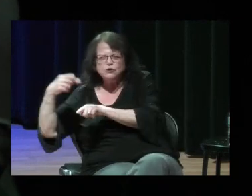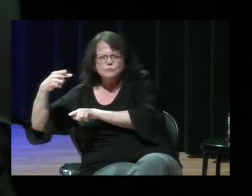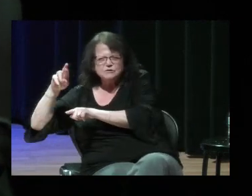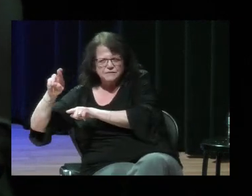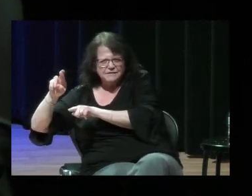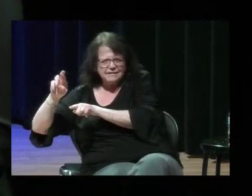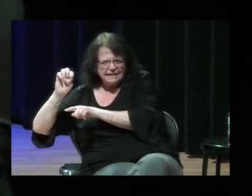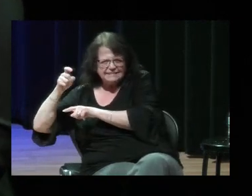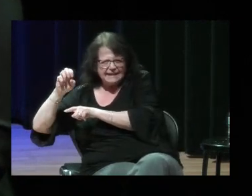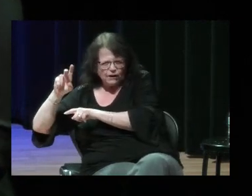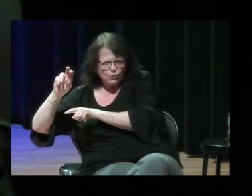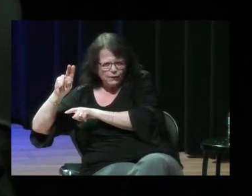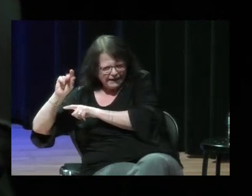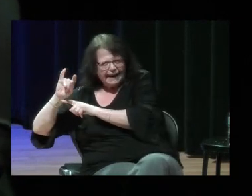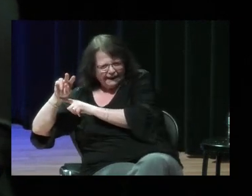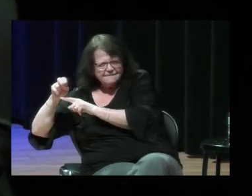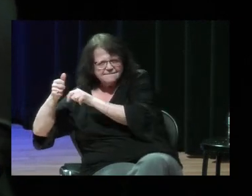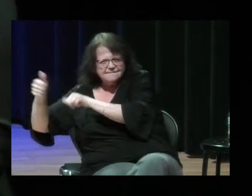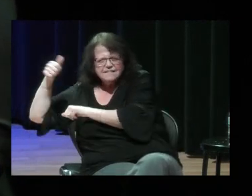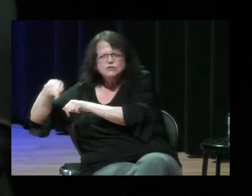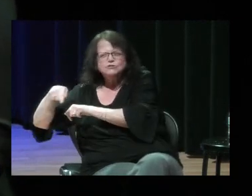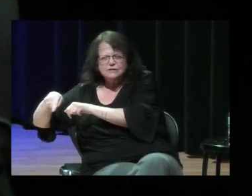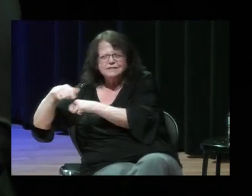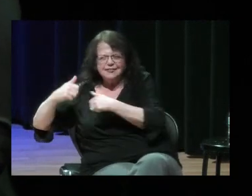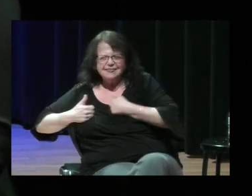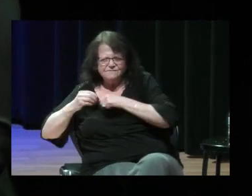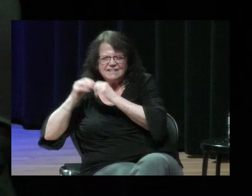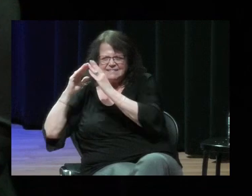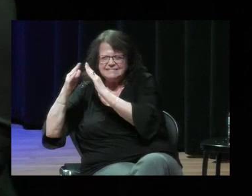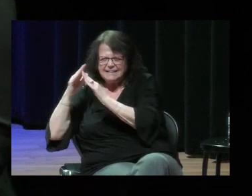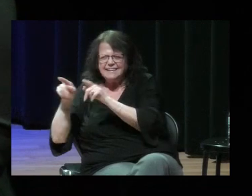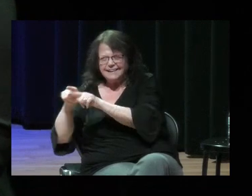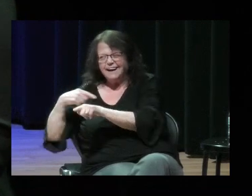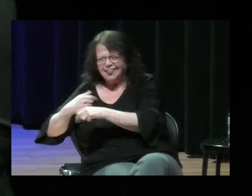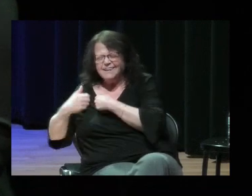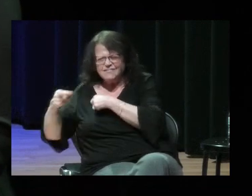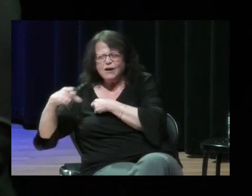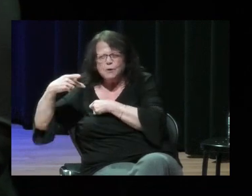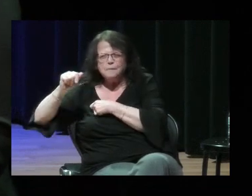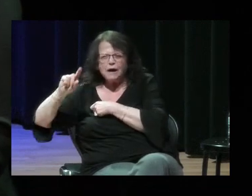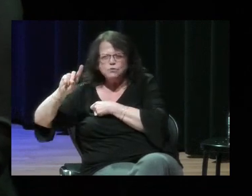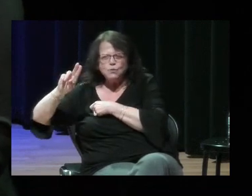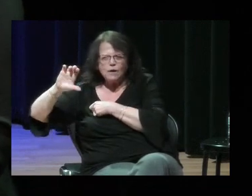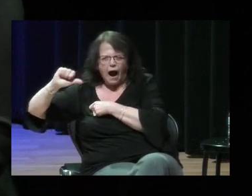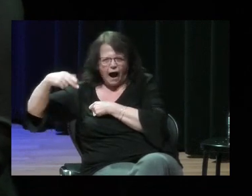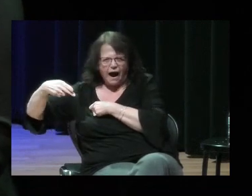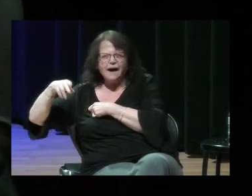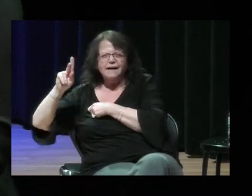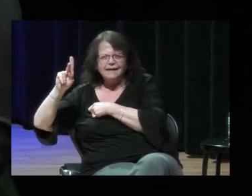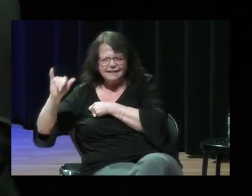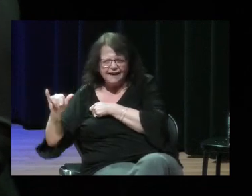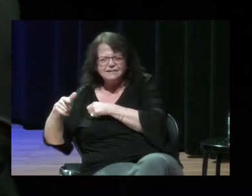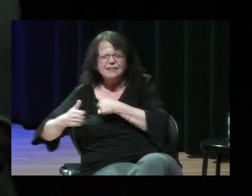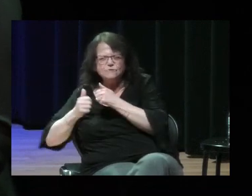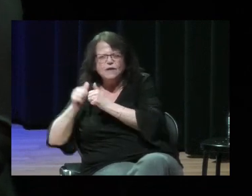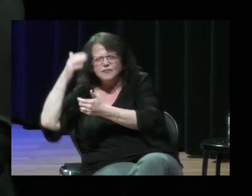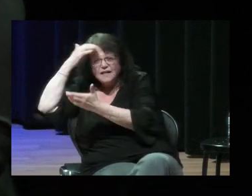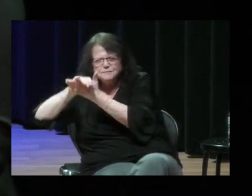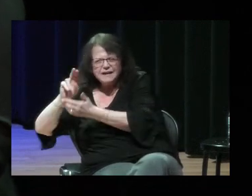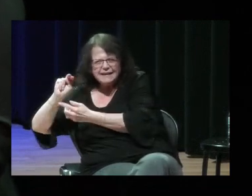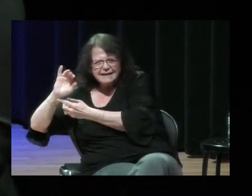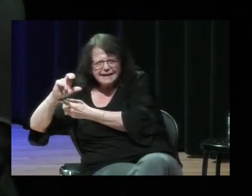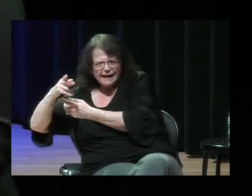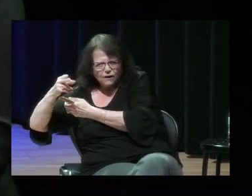Sarah lives in a city where I was proud to call home for 4 years as their library director, Paducah, Kentucky, and she lives there with her spouse Nicholas and children